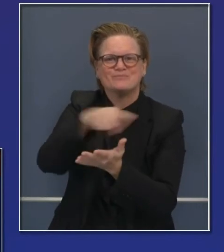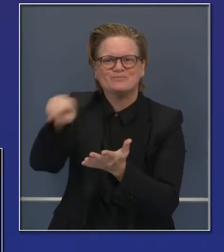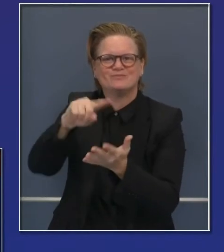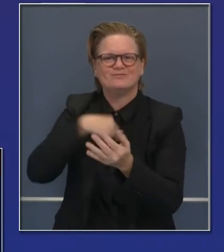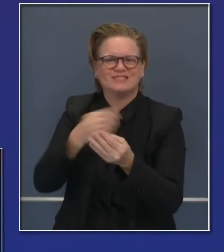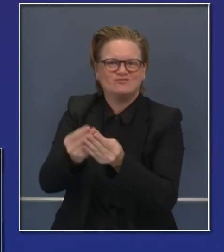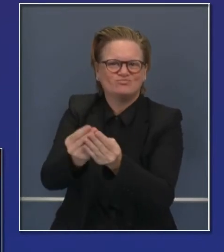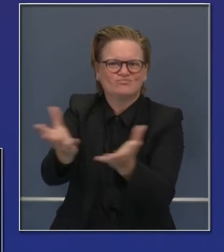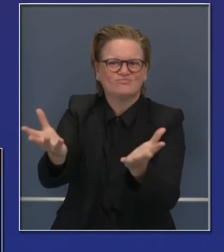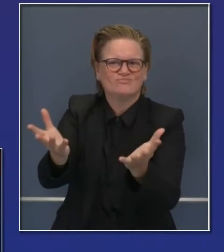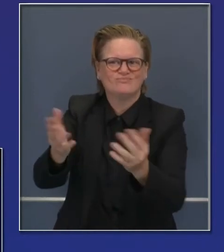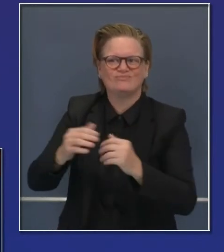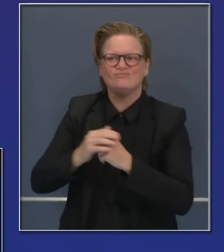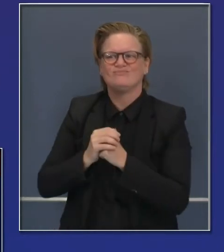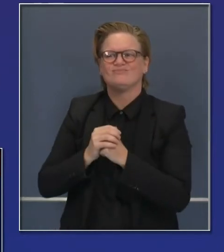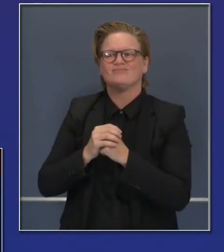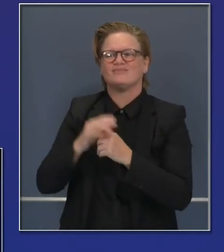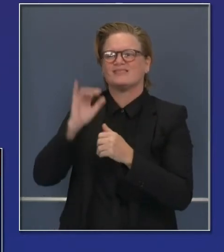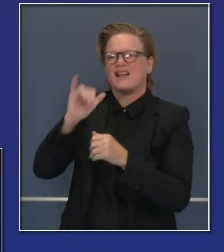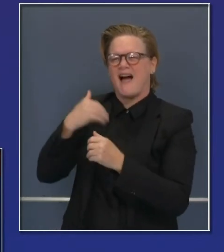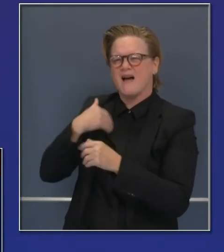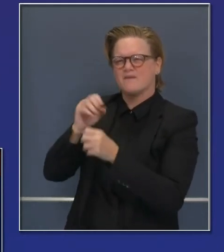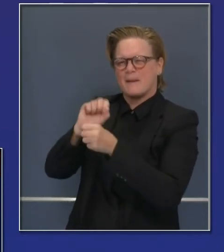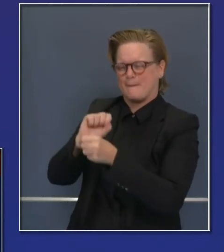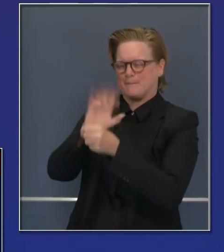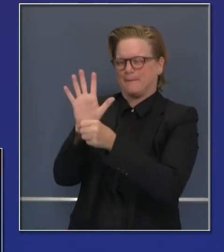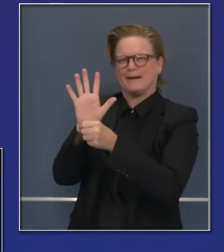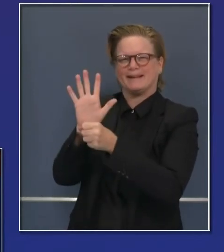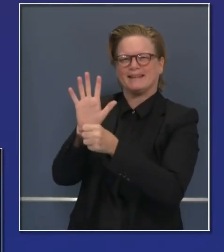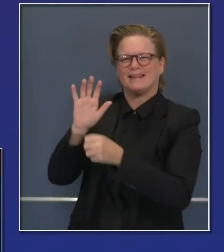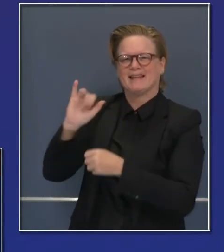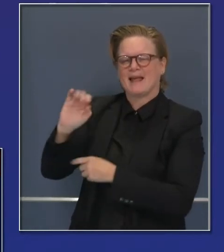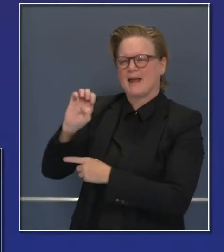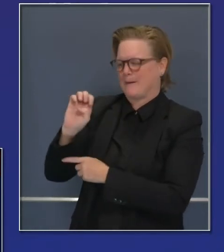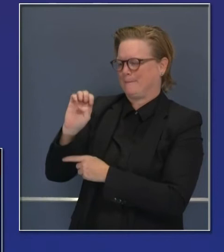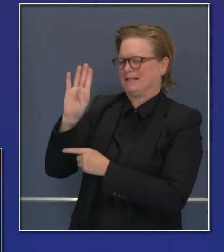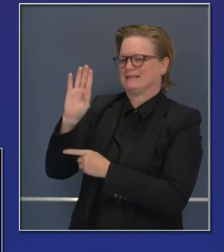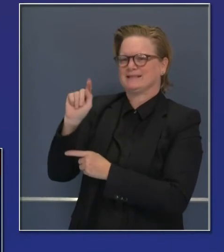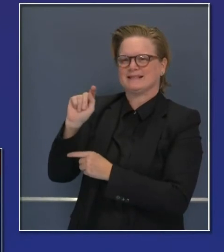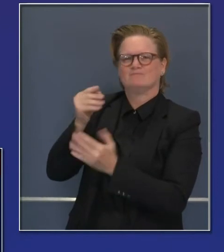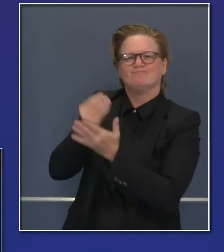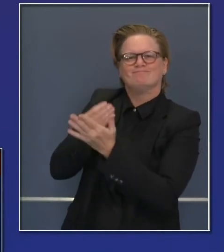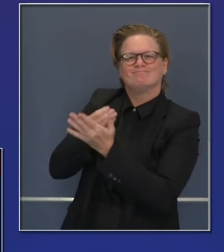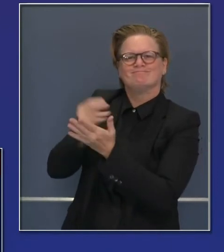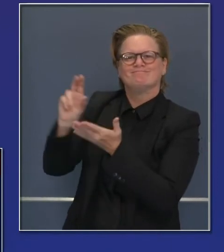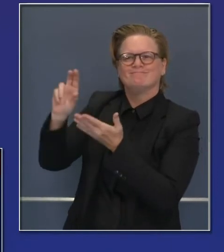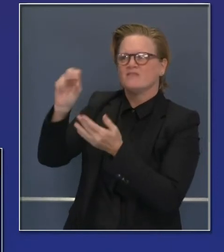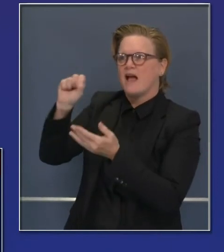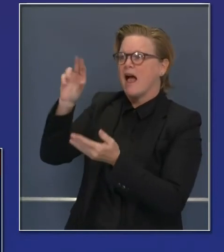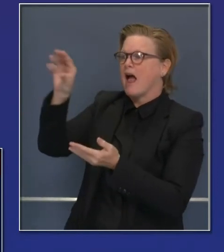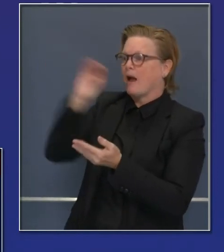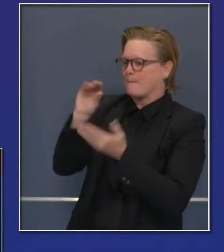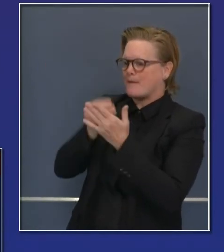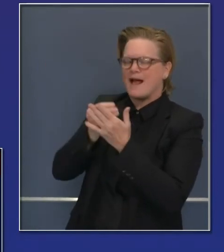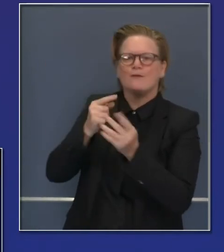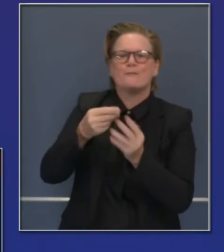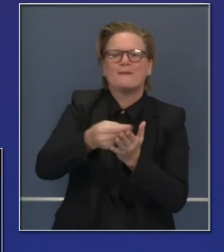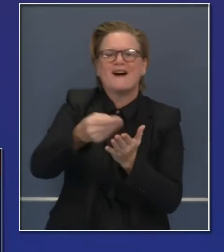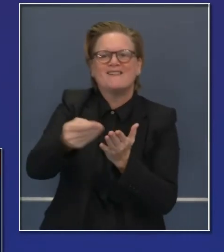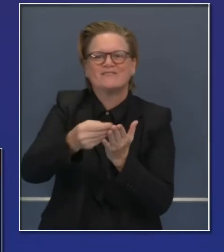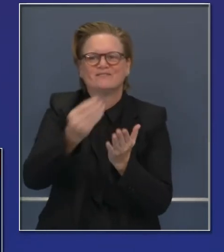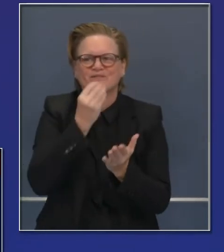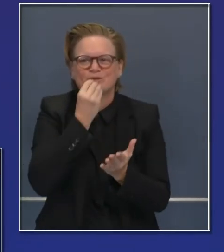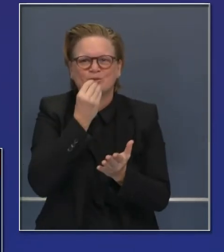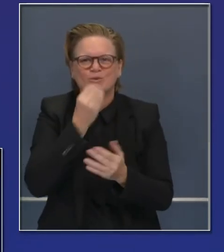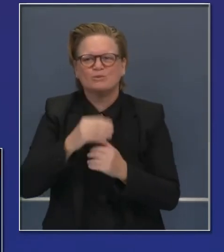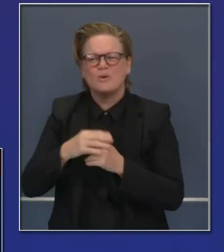million children have benefited. It's been very successful in reaching vast majority of folks across this state in need.